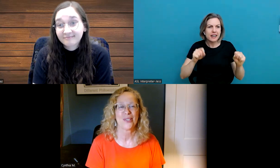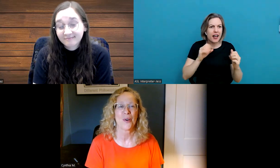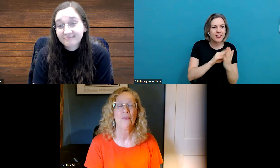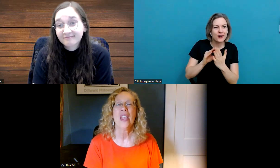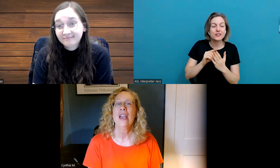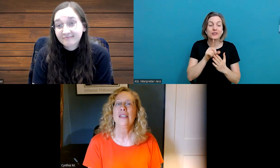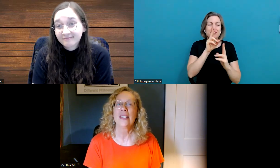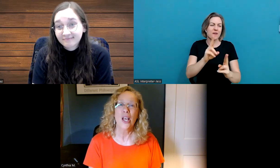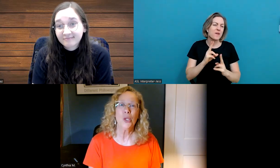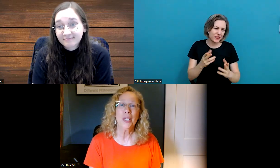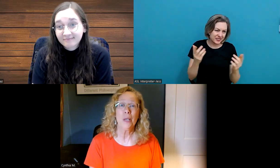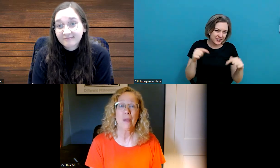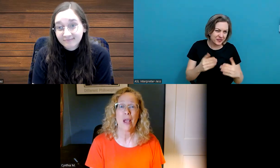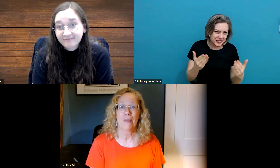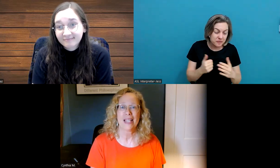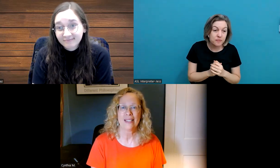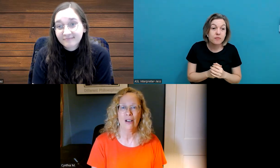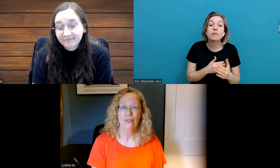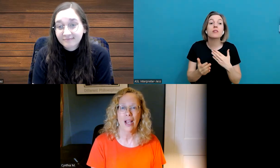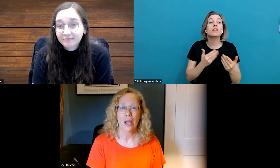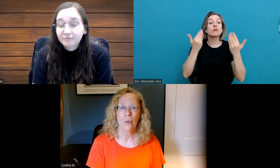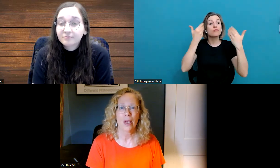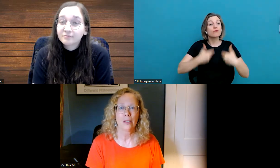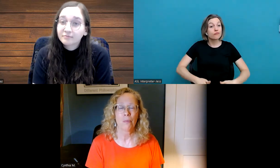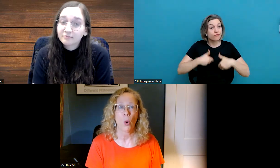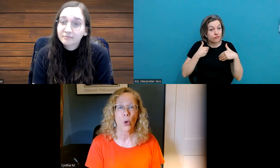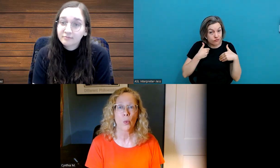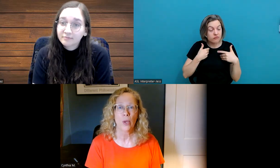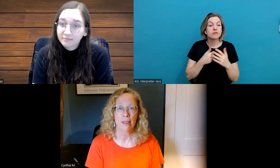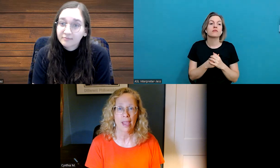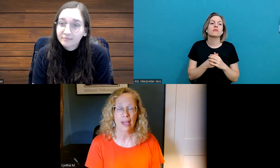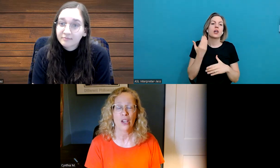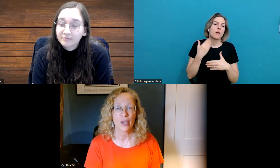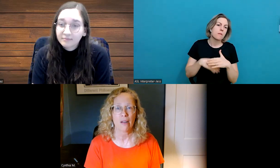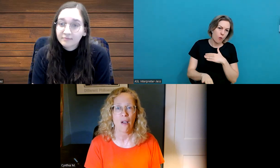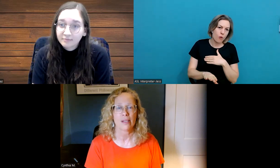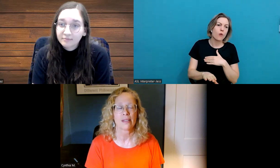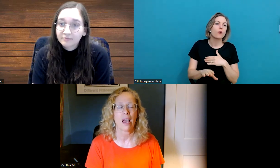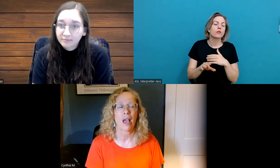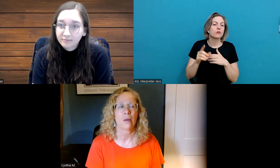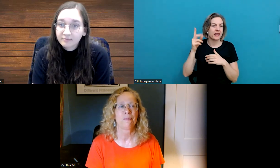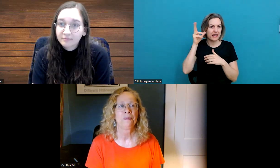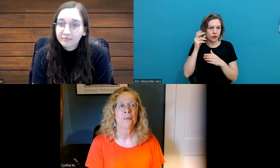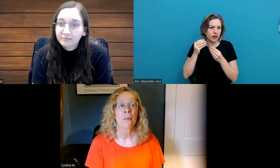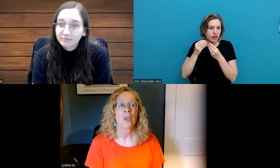here. So to tell you a little bit about myself, I was born with a hearing loss.